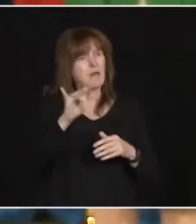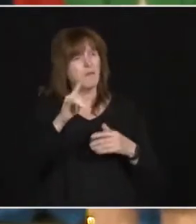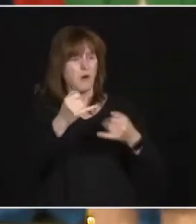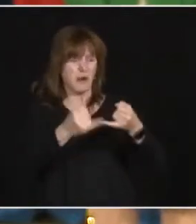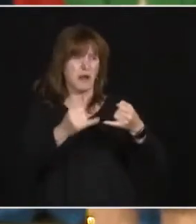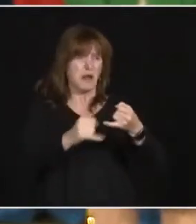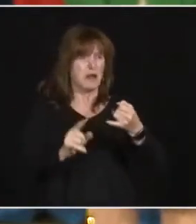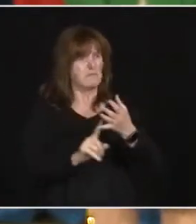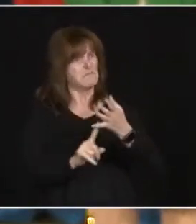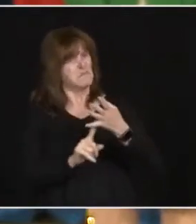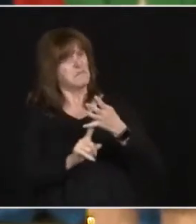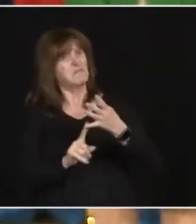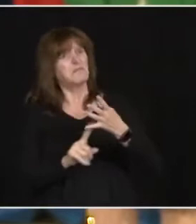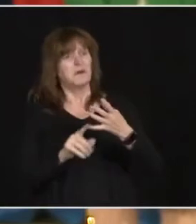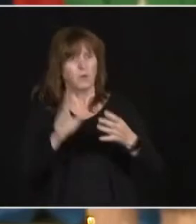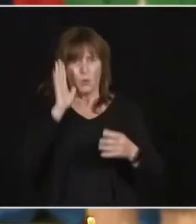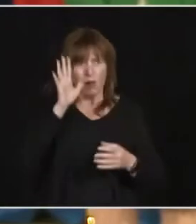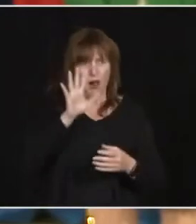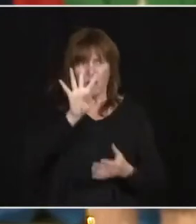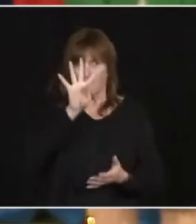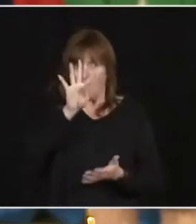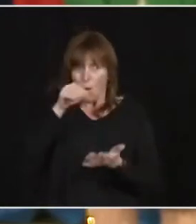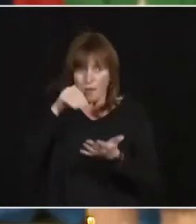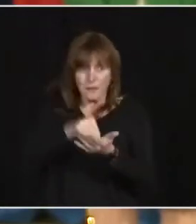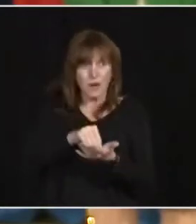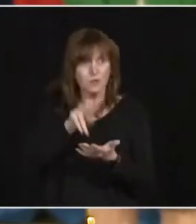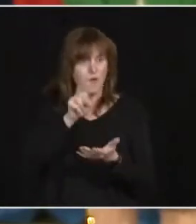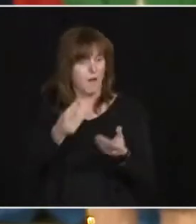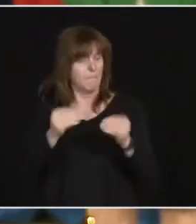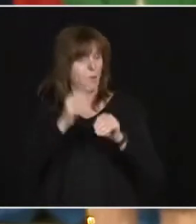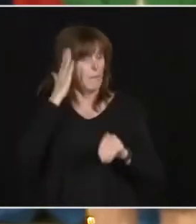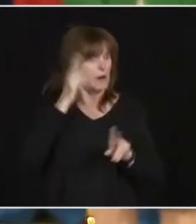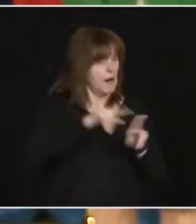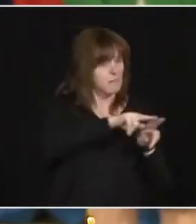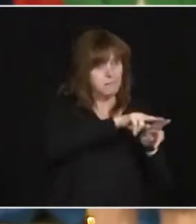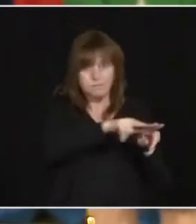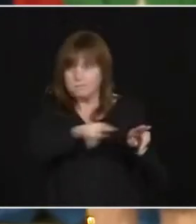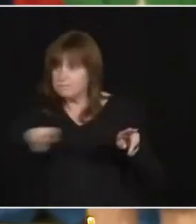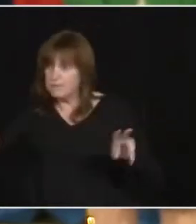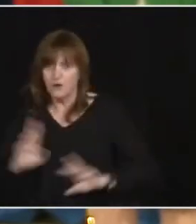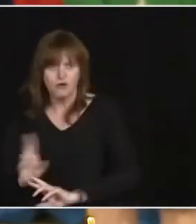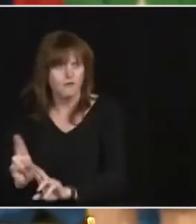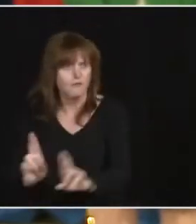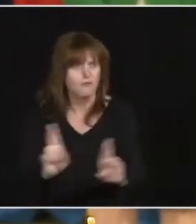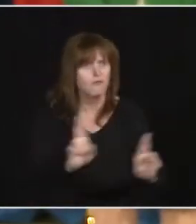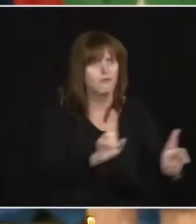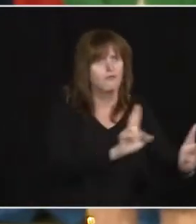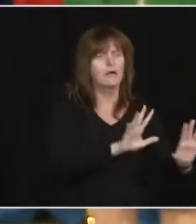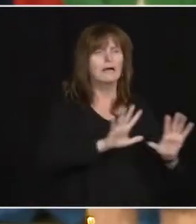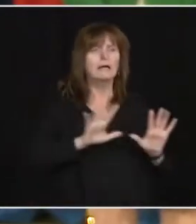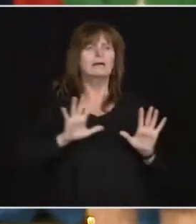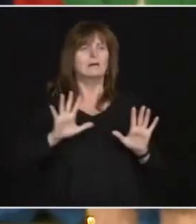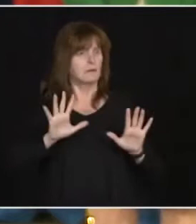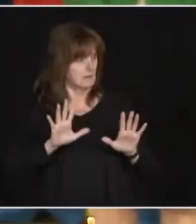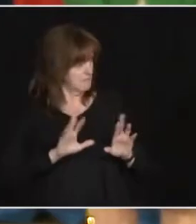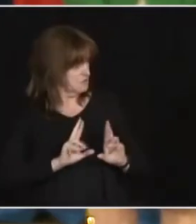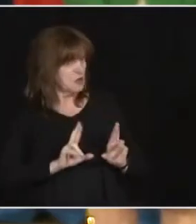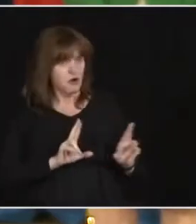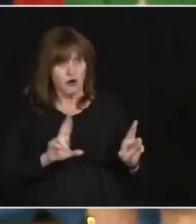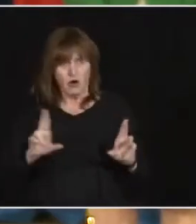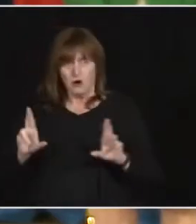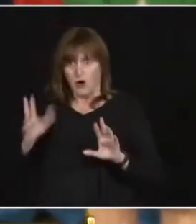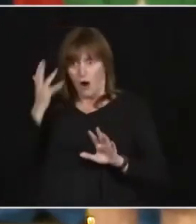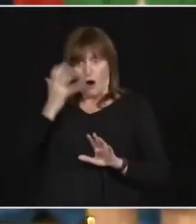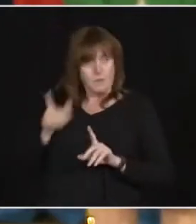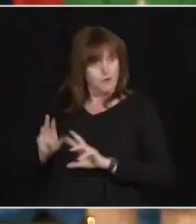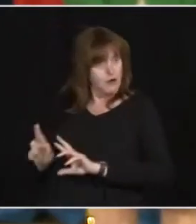the end of April. It's because of these efforts that we're able to redeploy resources to our long-term